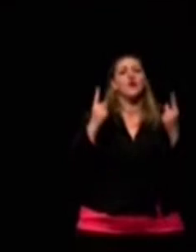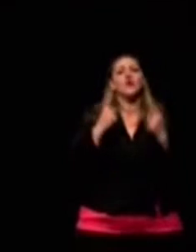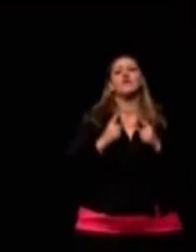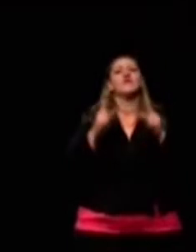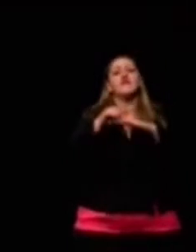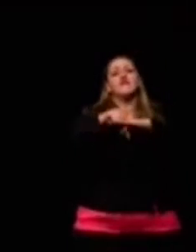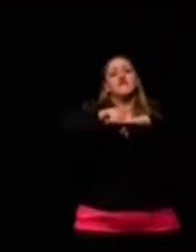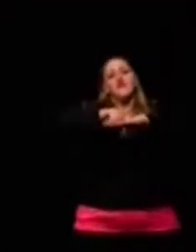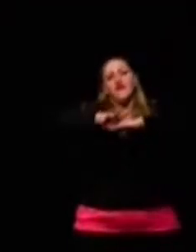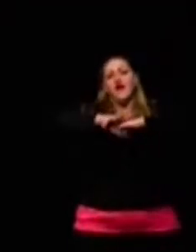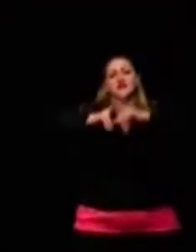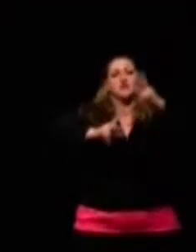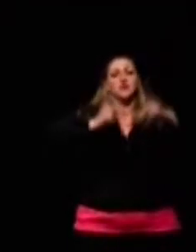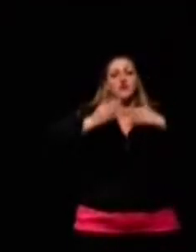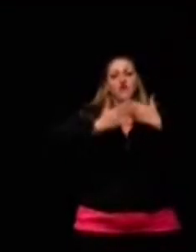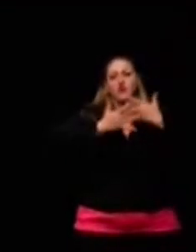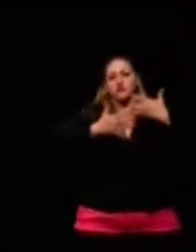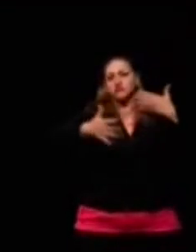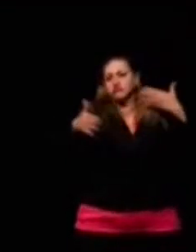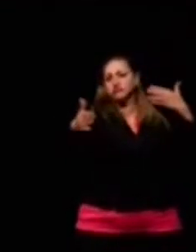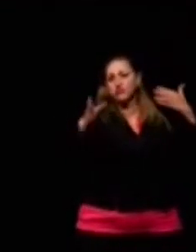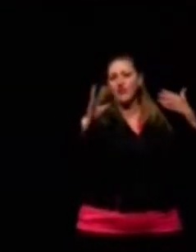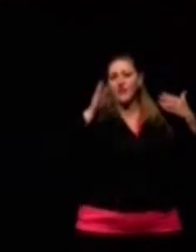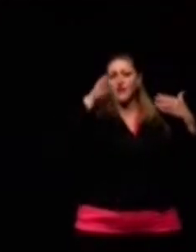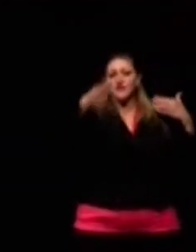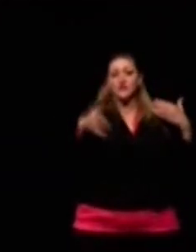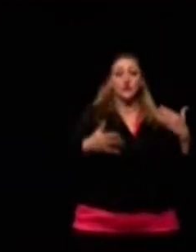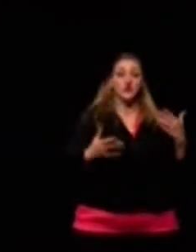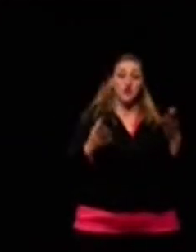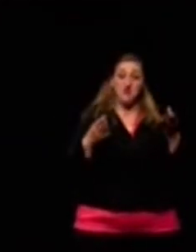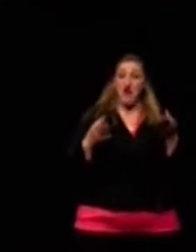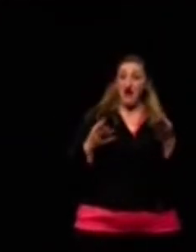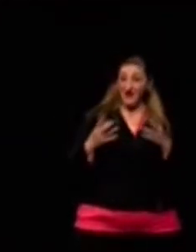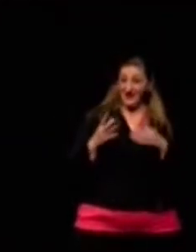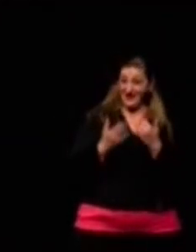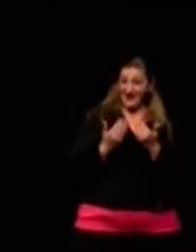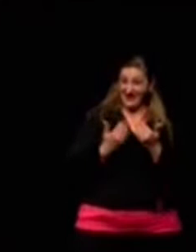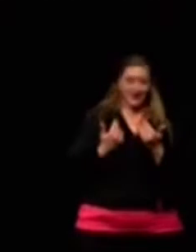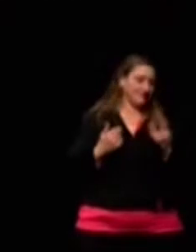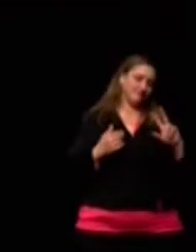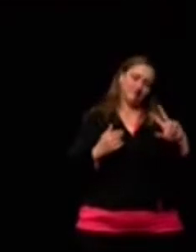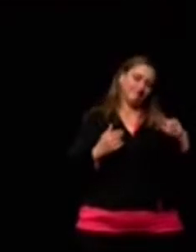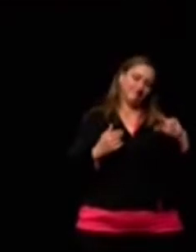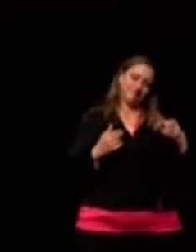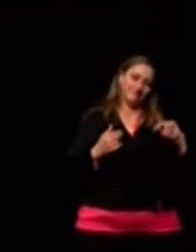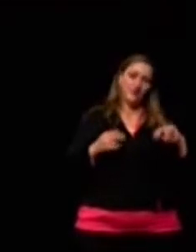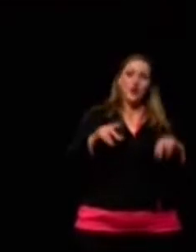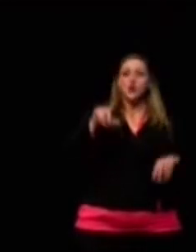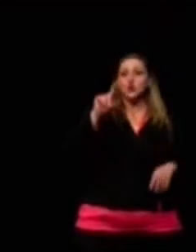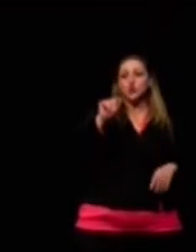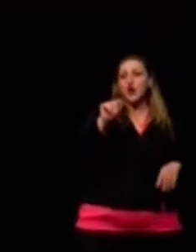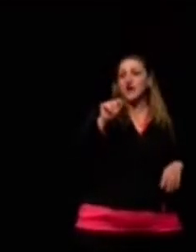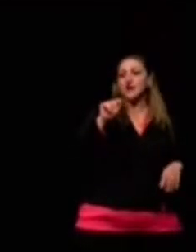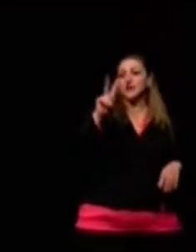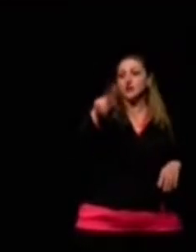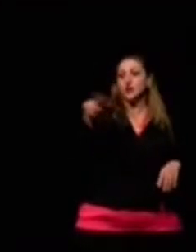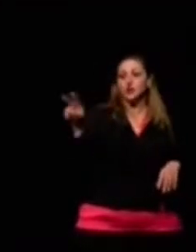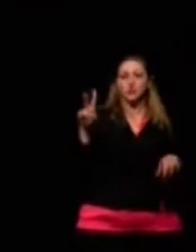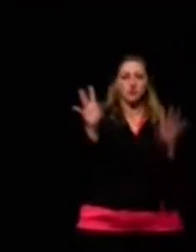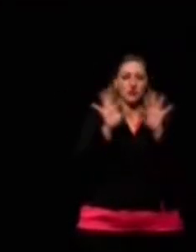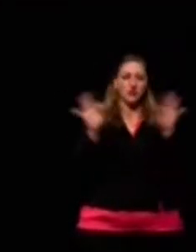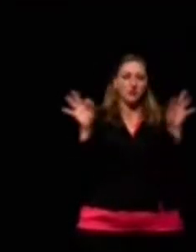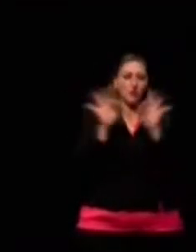people for generations to come. But the road ahead will not be easy. 2022 is one of the most